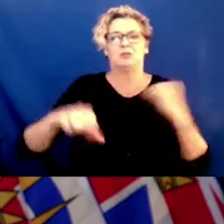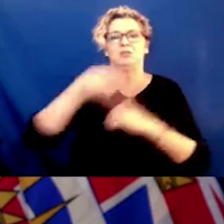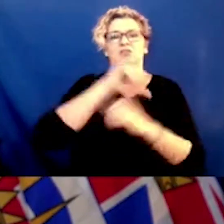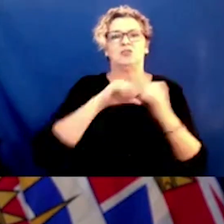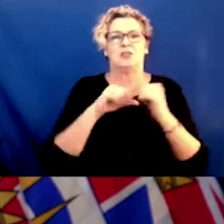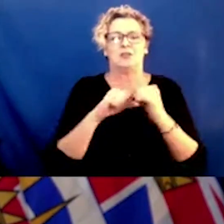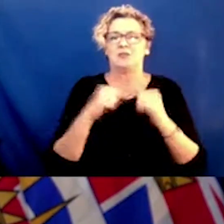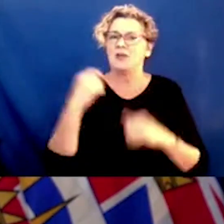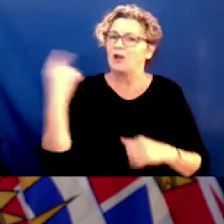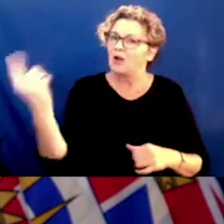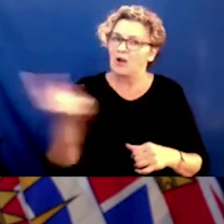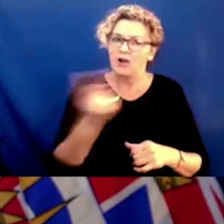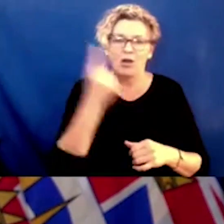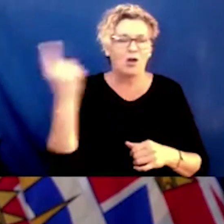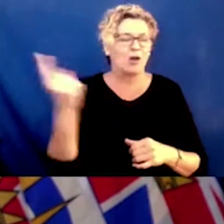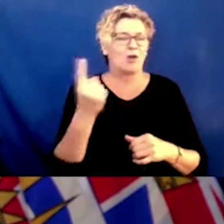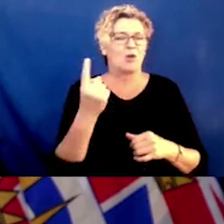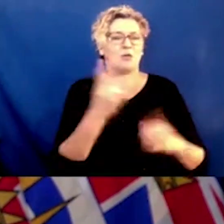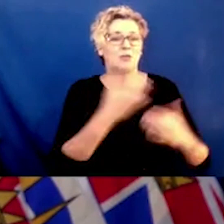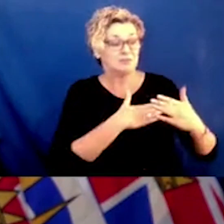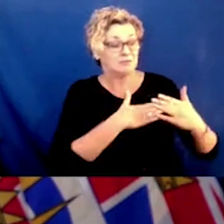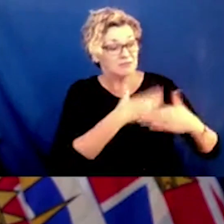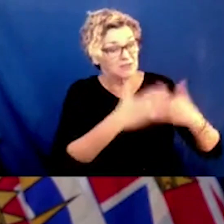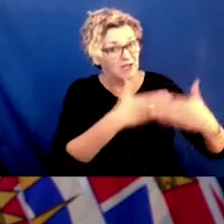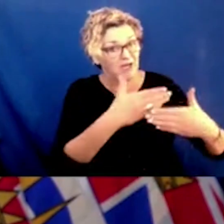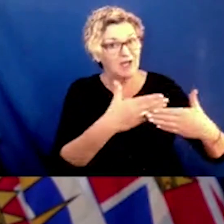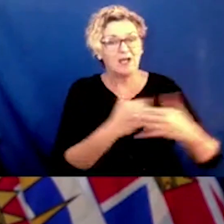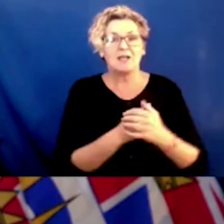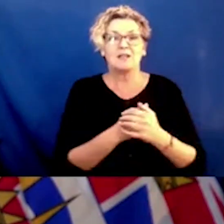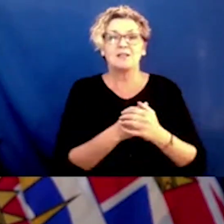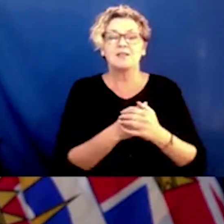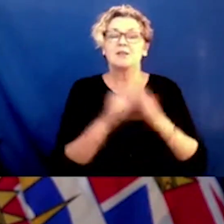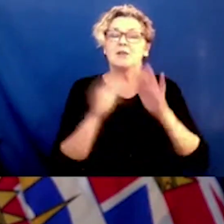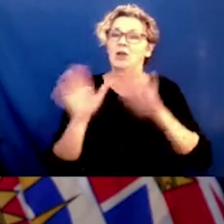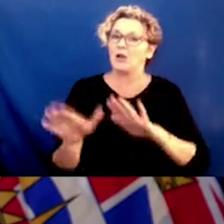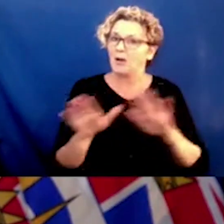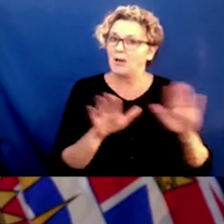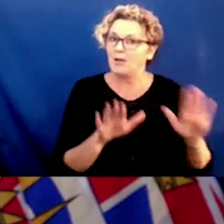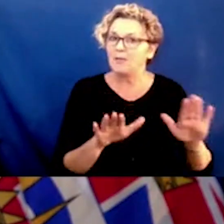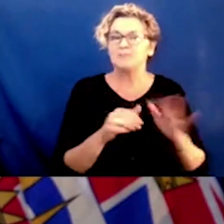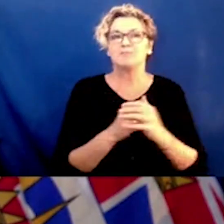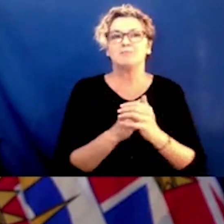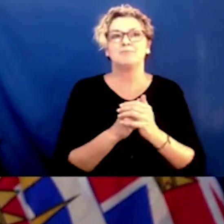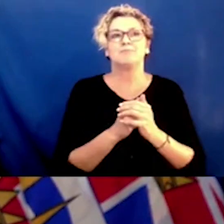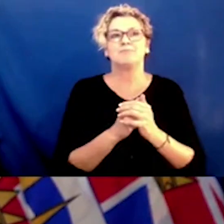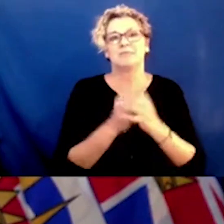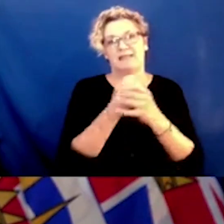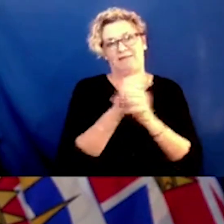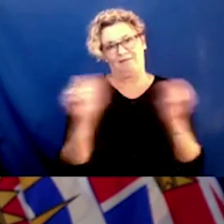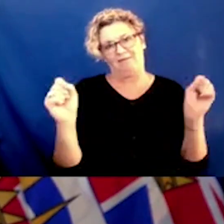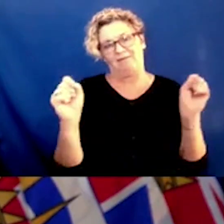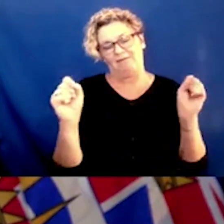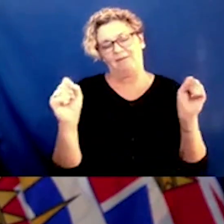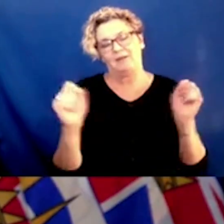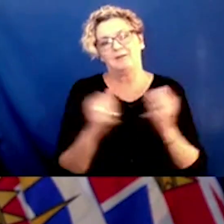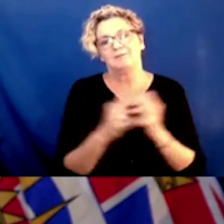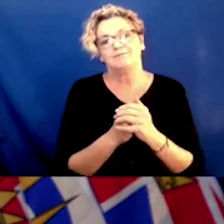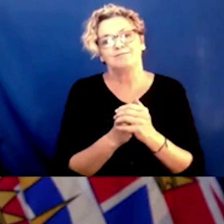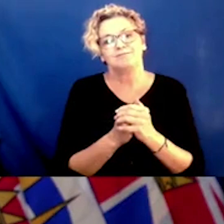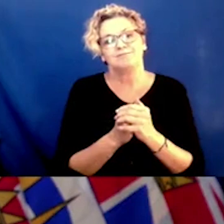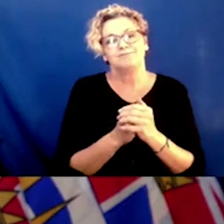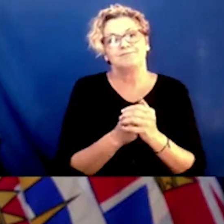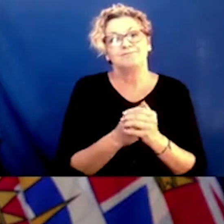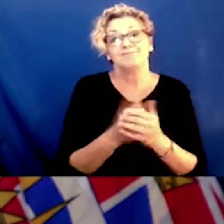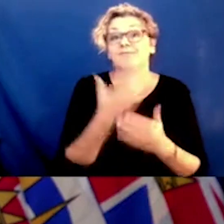neighbors, your friends, and family for doing their part to keep us all safe. We are stronger together